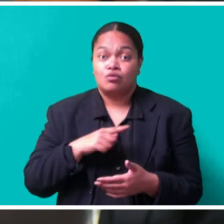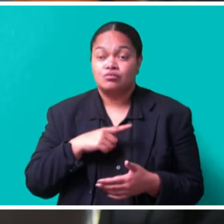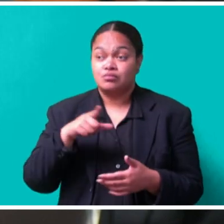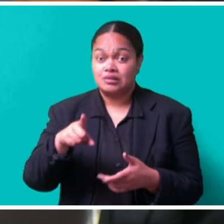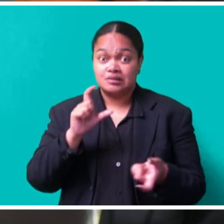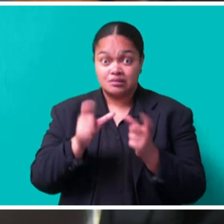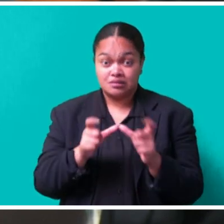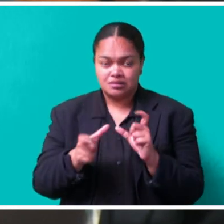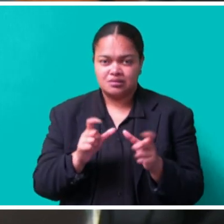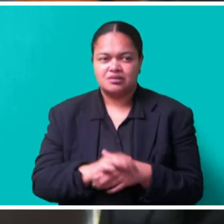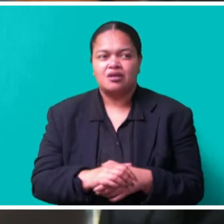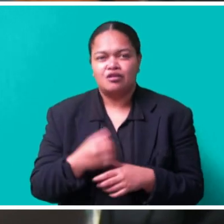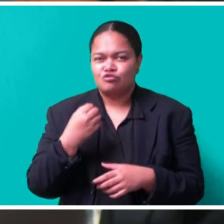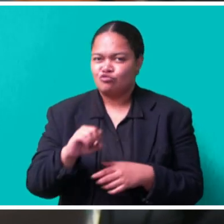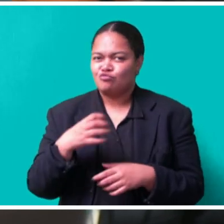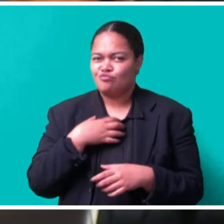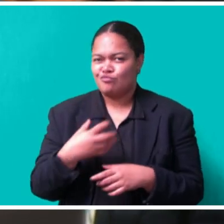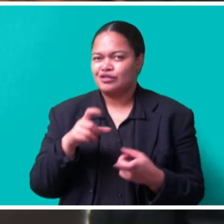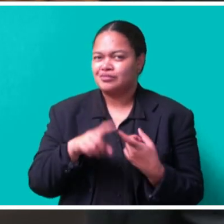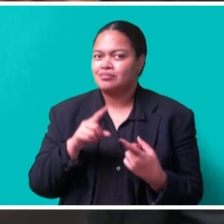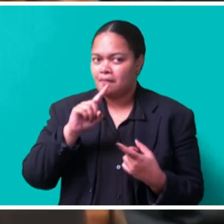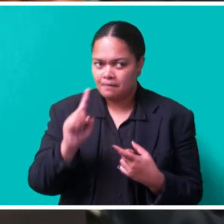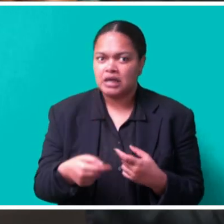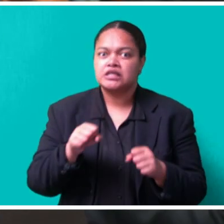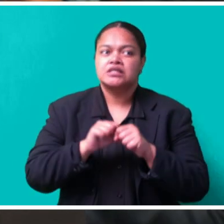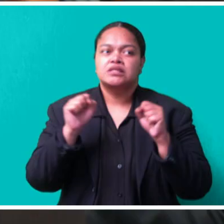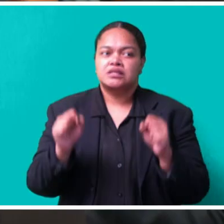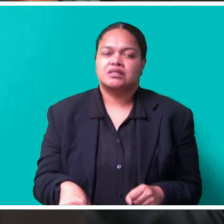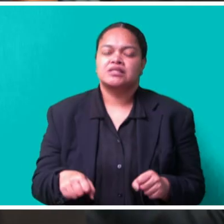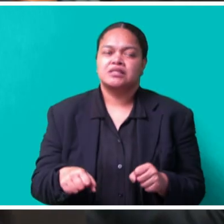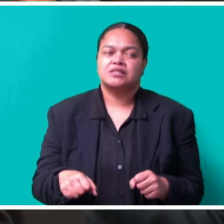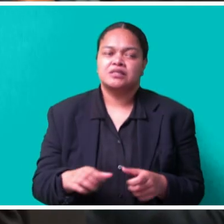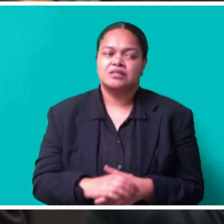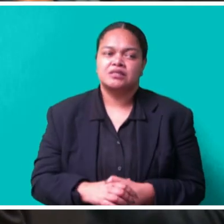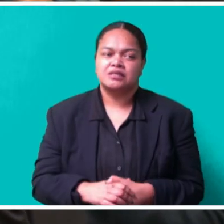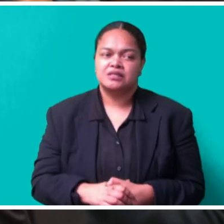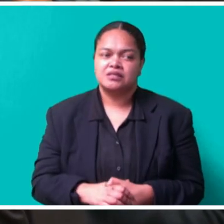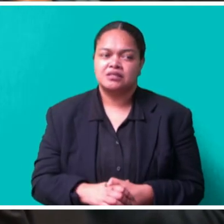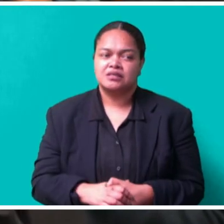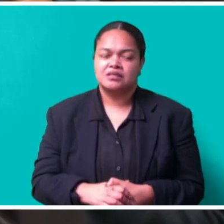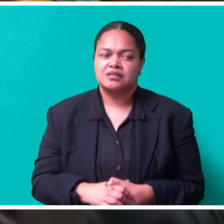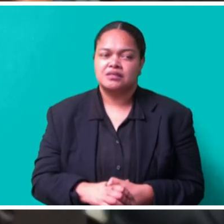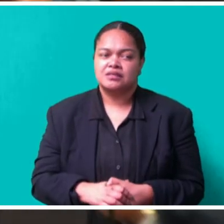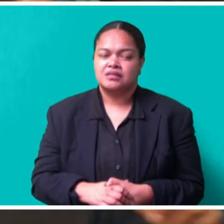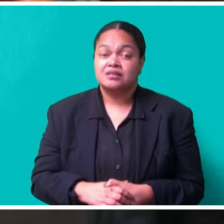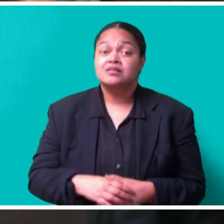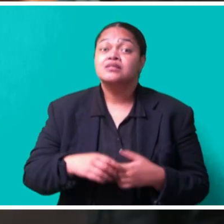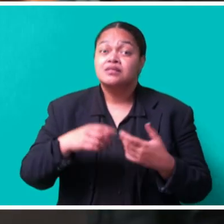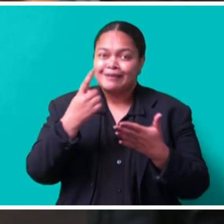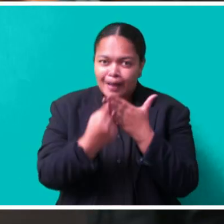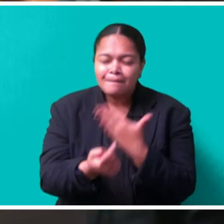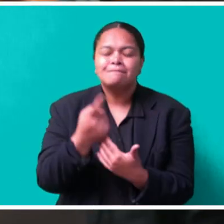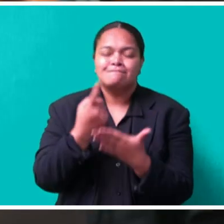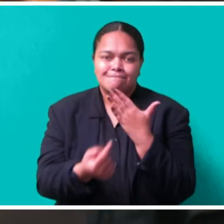longer single-sector events, they are system-wide risks. Increasingly,